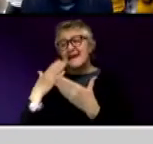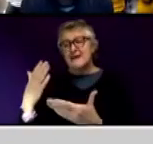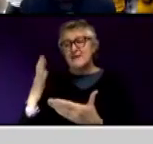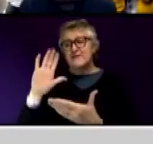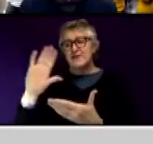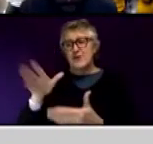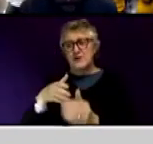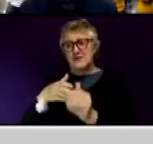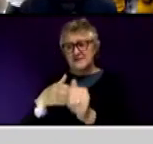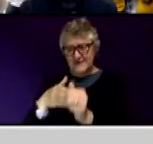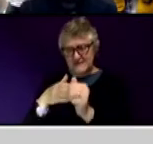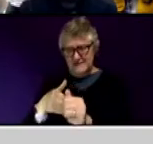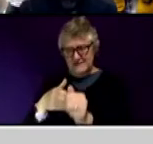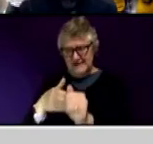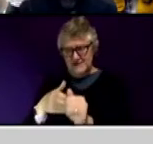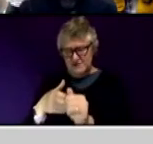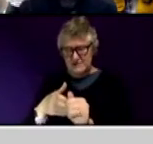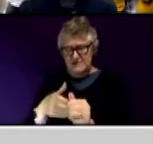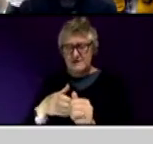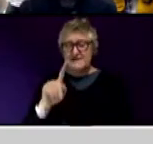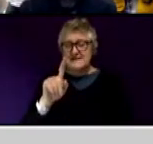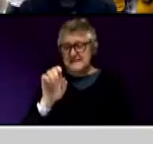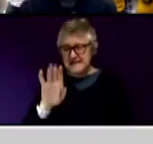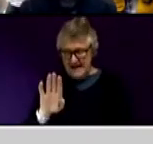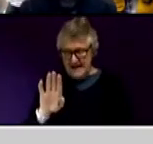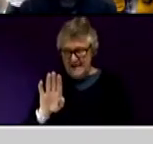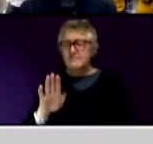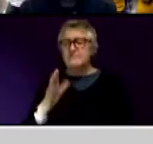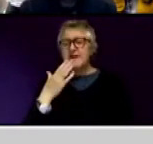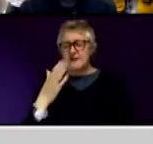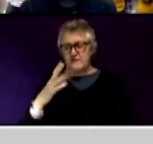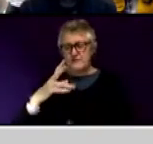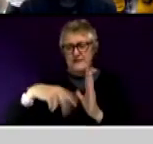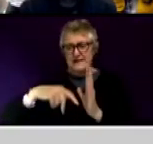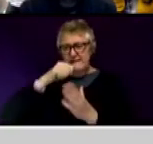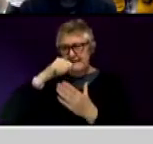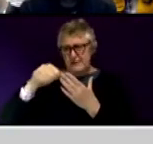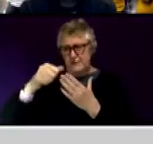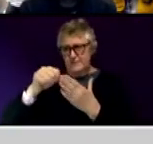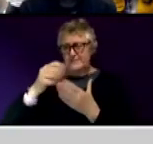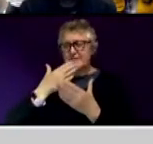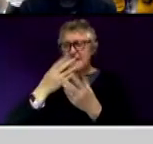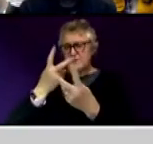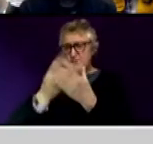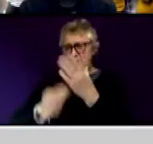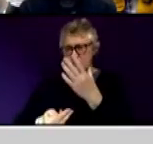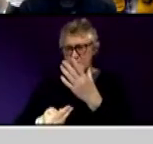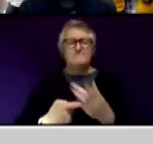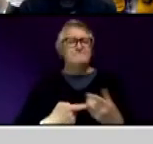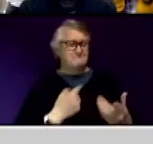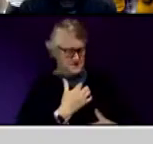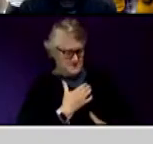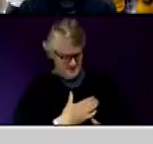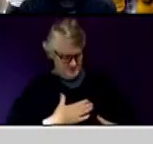and Zainab for your letter. Thank you both. Our pleasure.